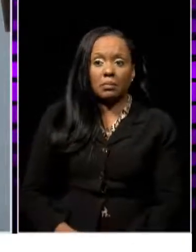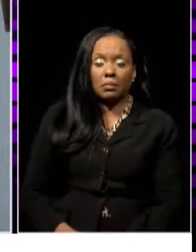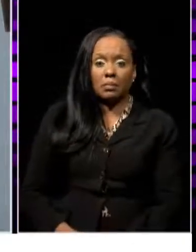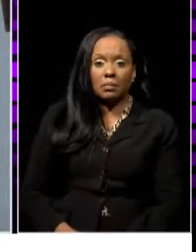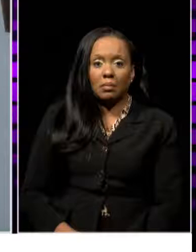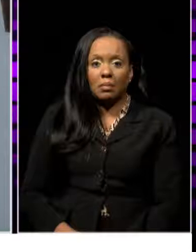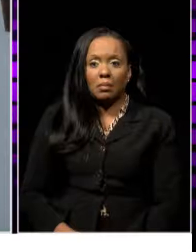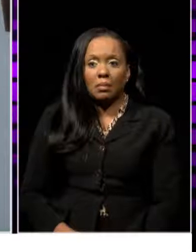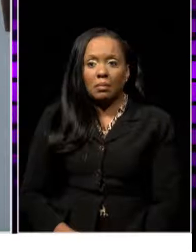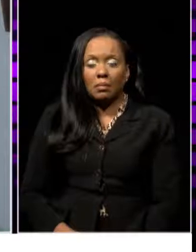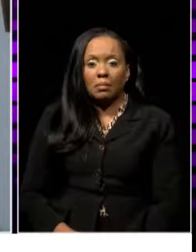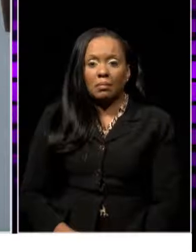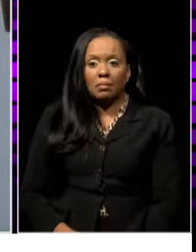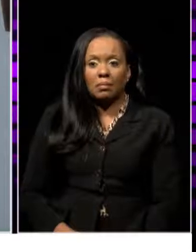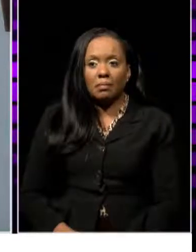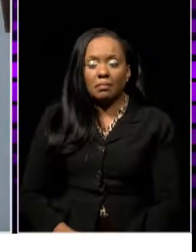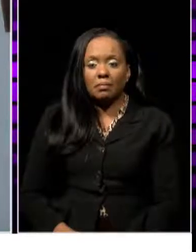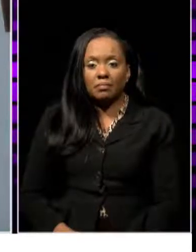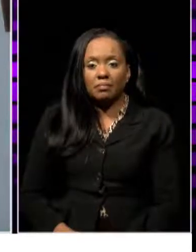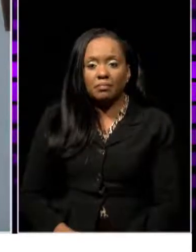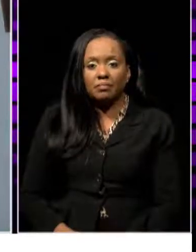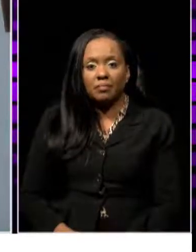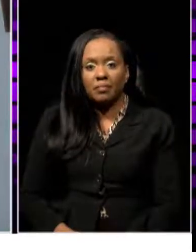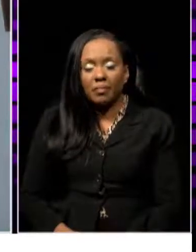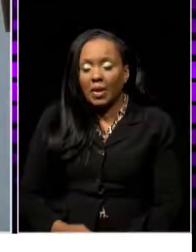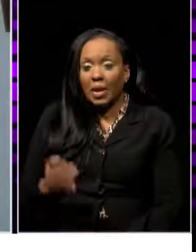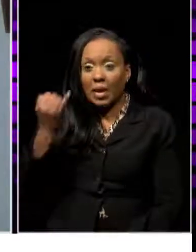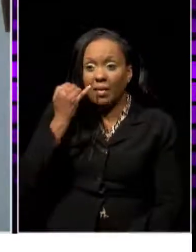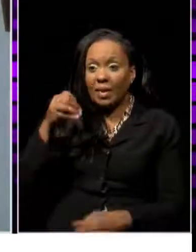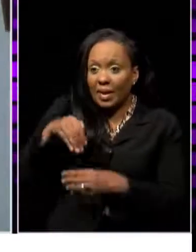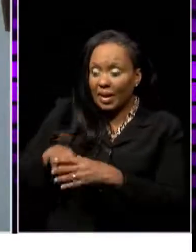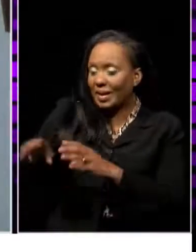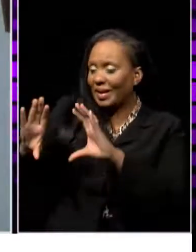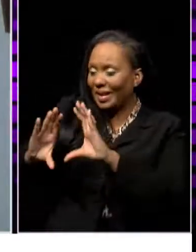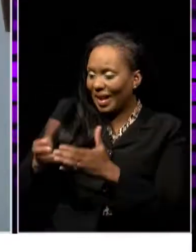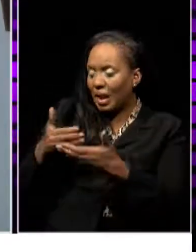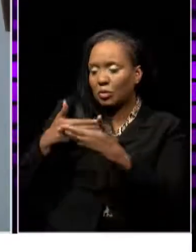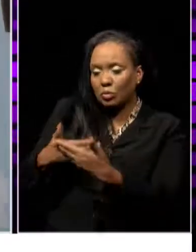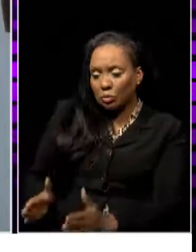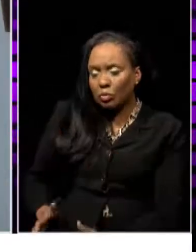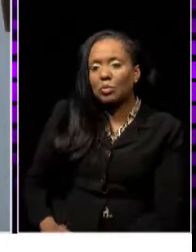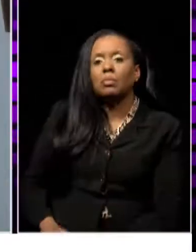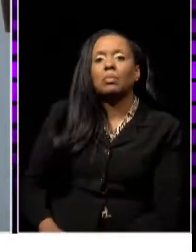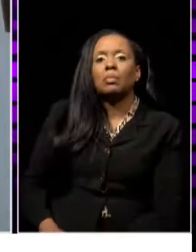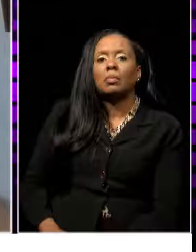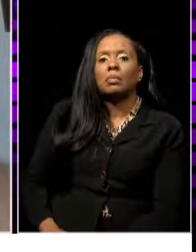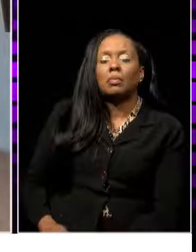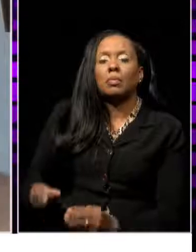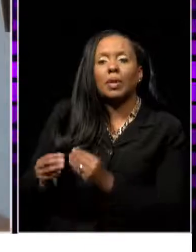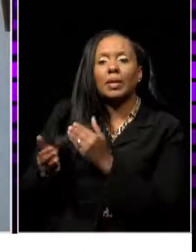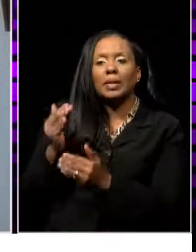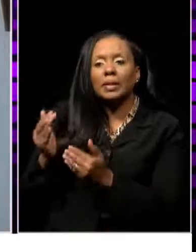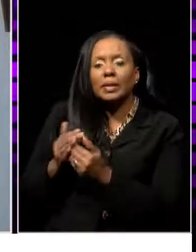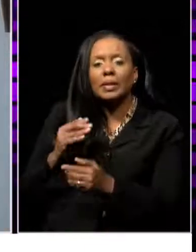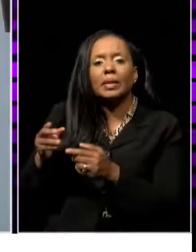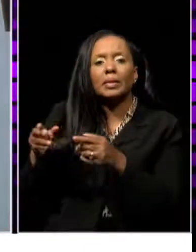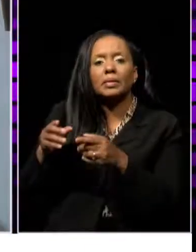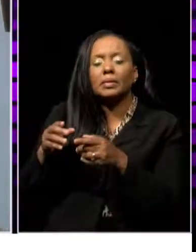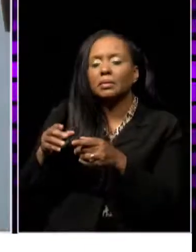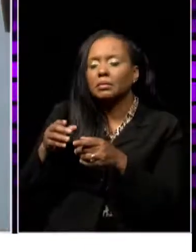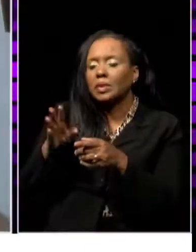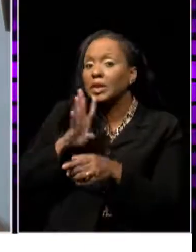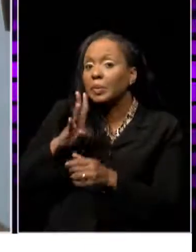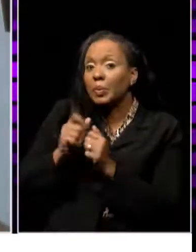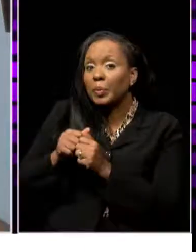readily as we would in the classroom, in the physical classroom. So we may have to communicate with the parent and say, okay, here's the thing. We need you to speak to